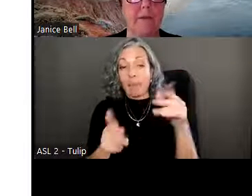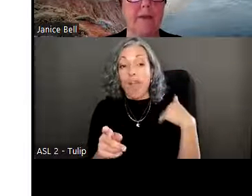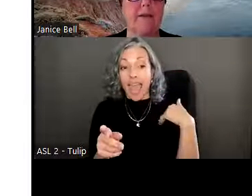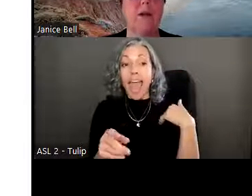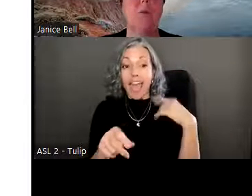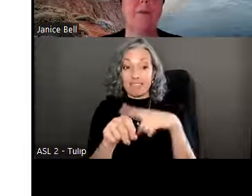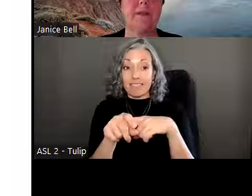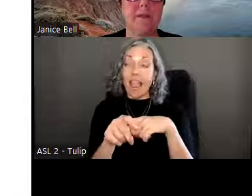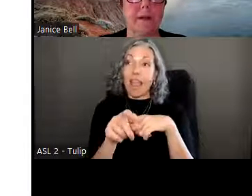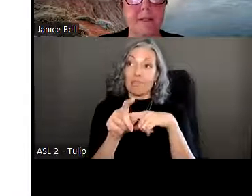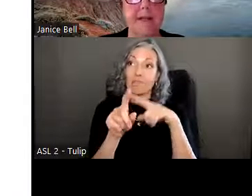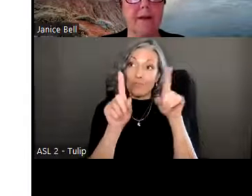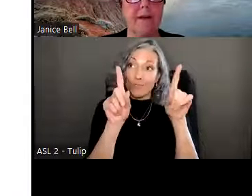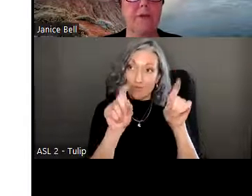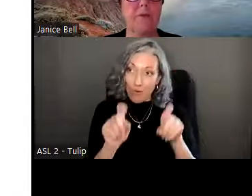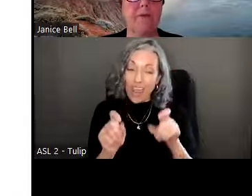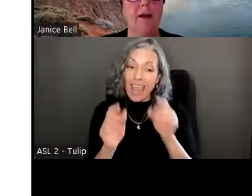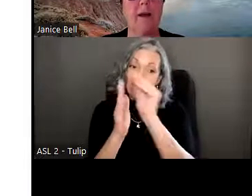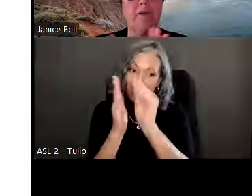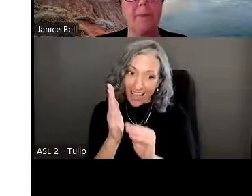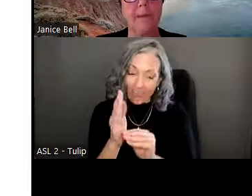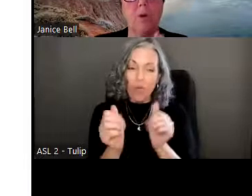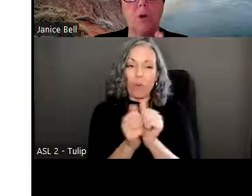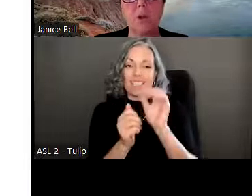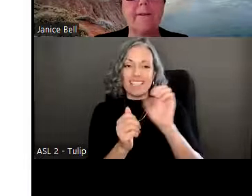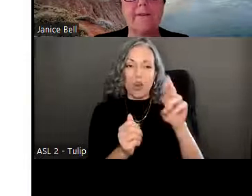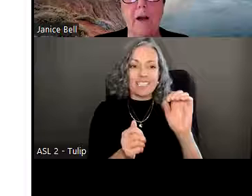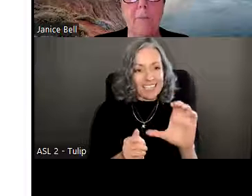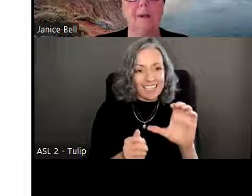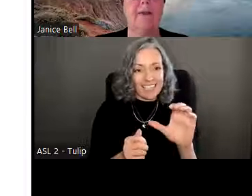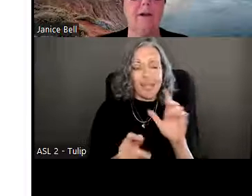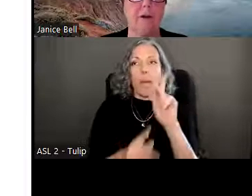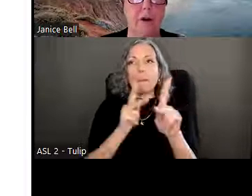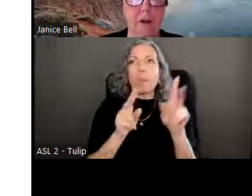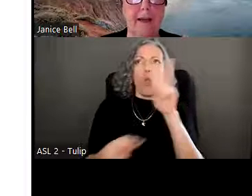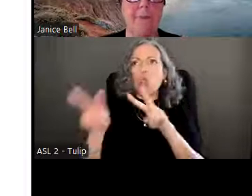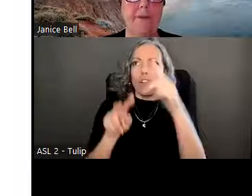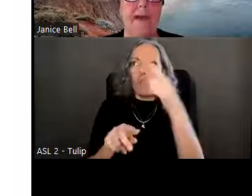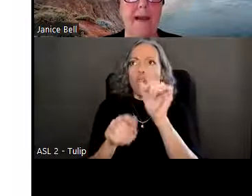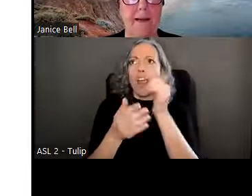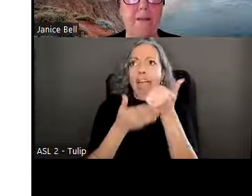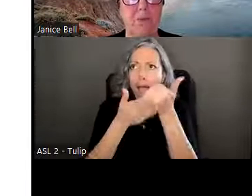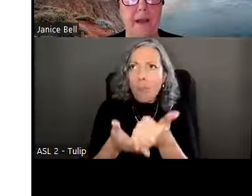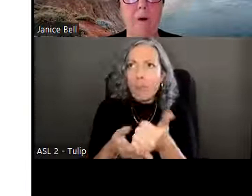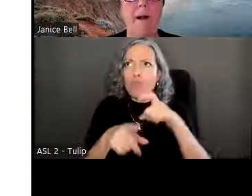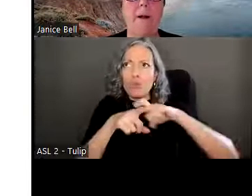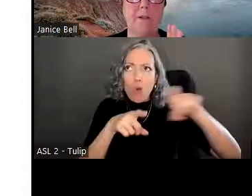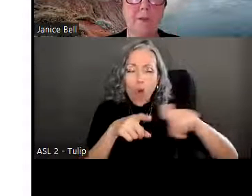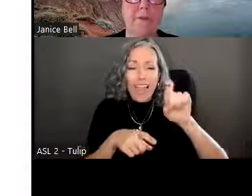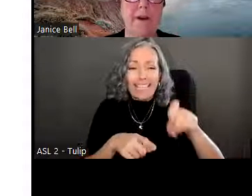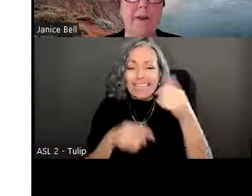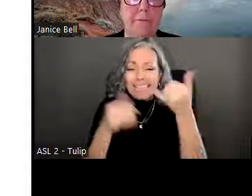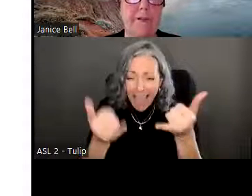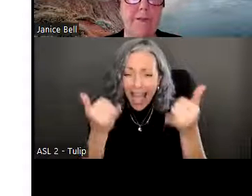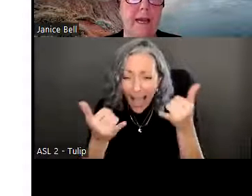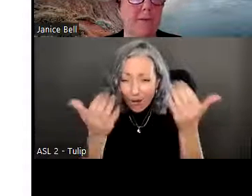long surveys. With the CCRC caregivers, we've got the people who are looking for help. They are calling up and saying, I need you now. And so it's